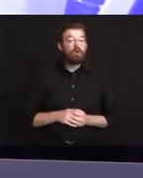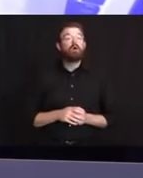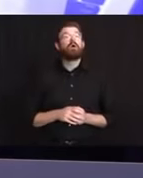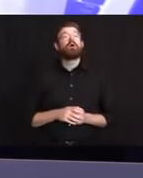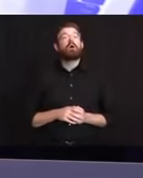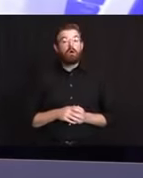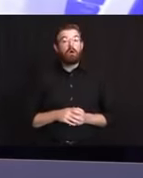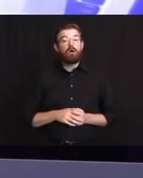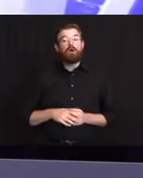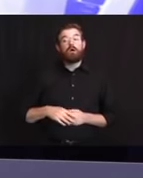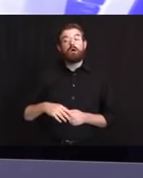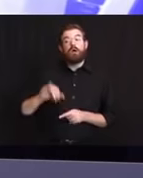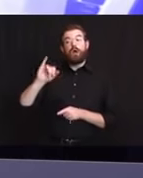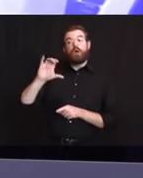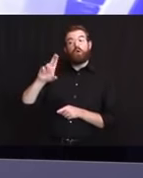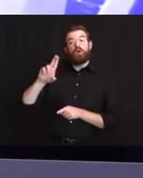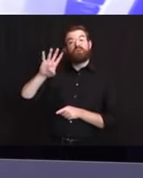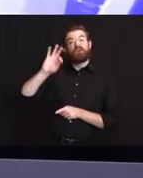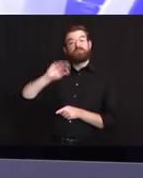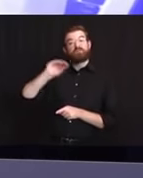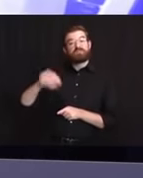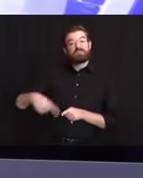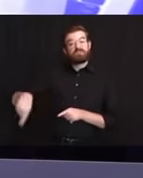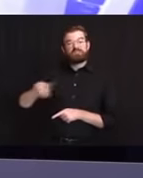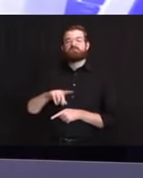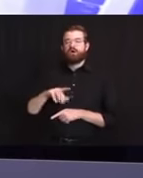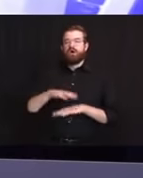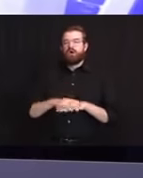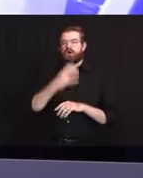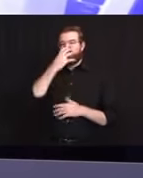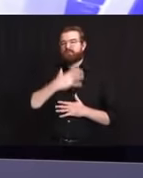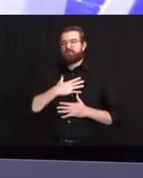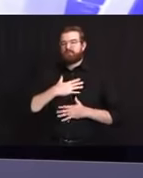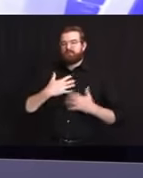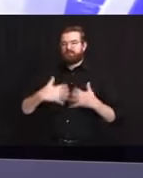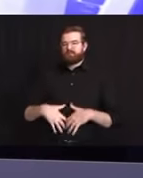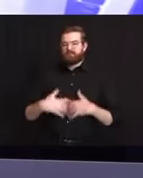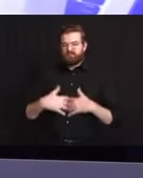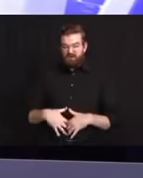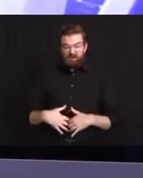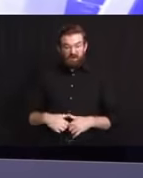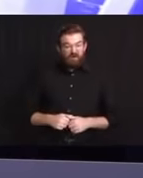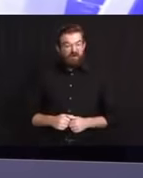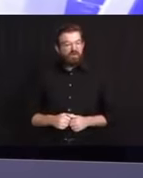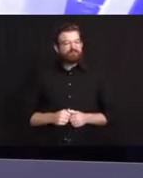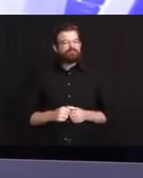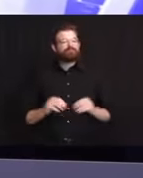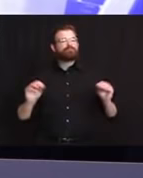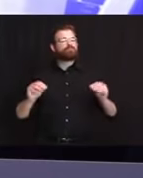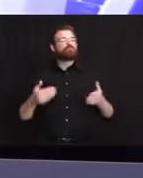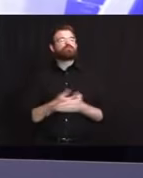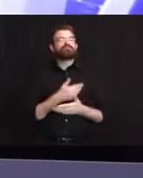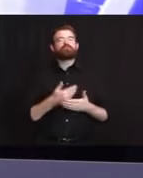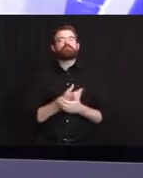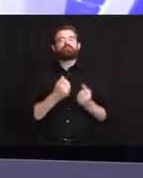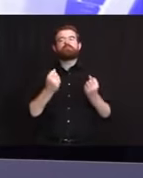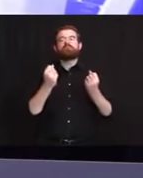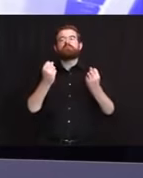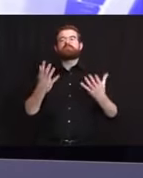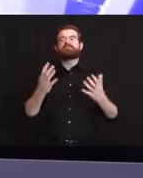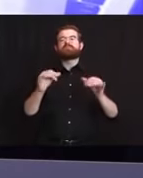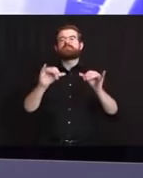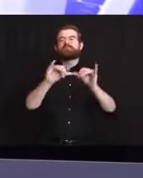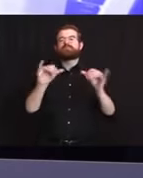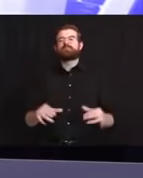those individuals are on ventilators. Fortunately, there are no new reports of multisystem inflammatory syndrome in